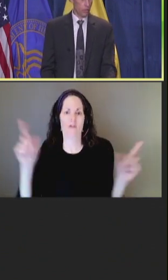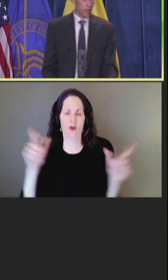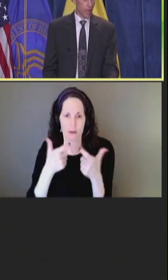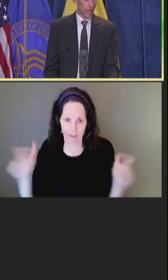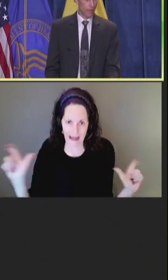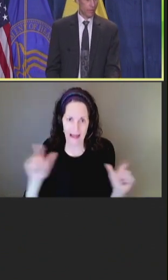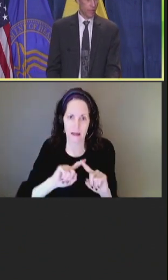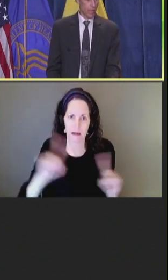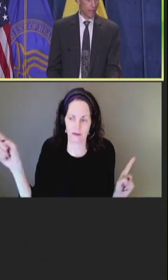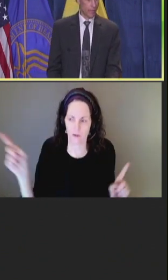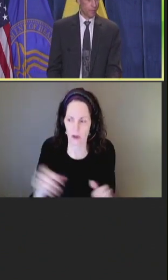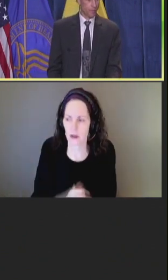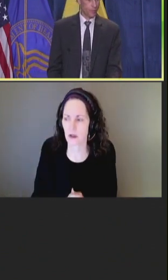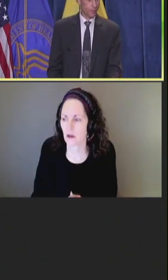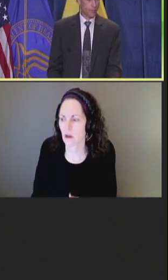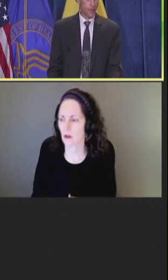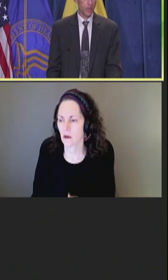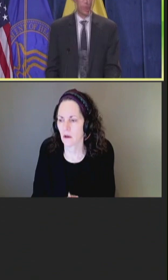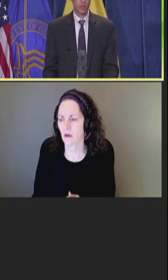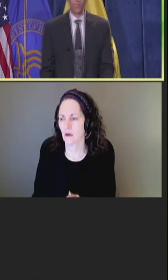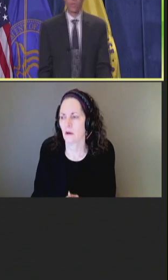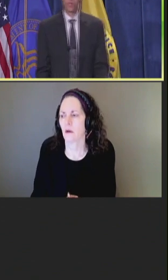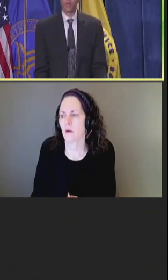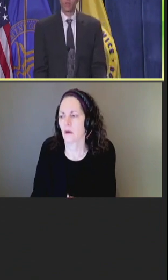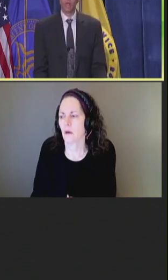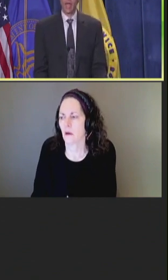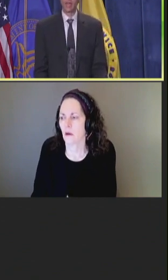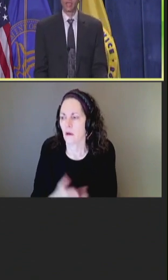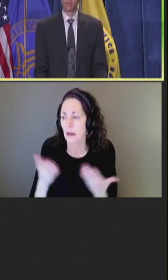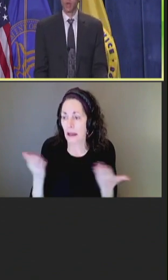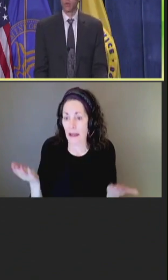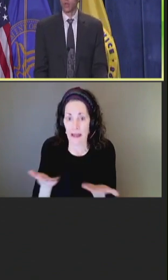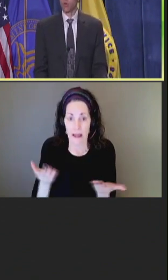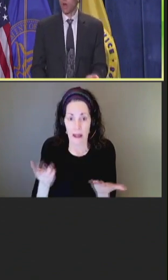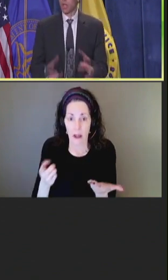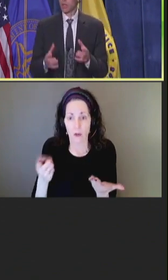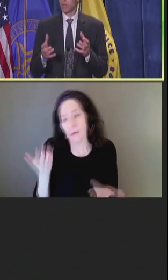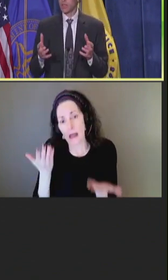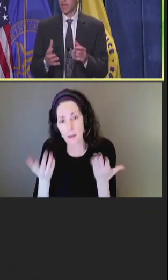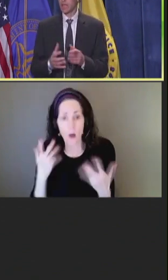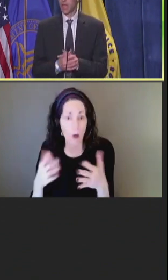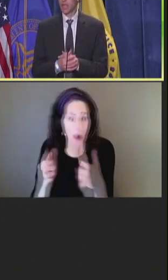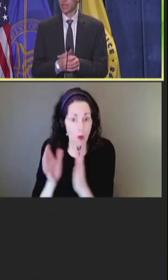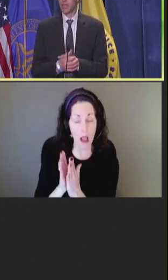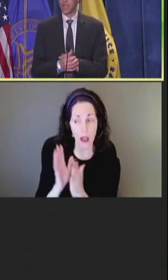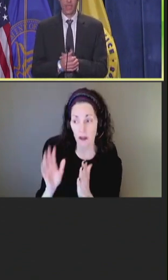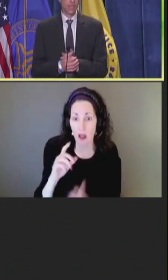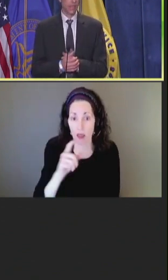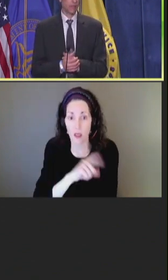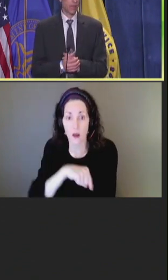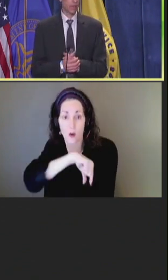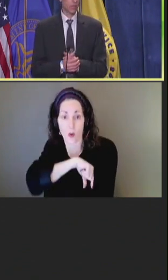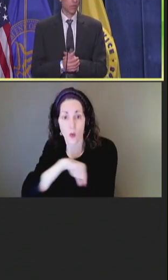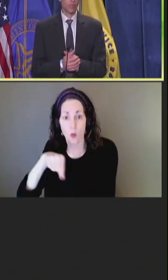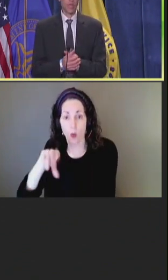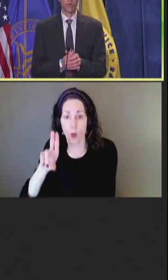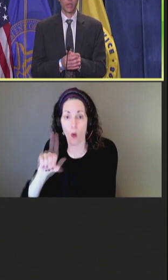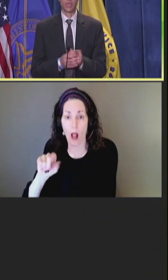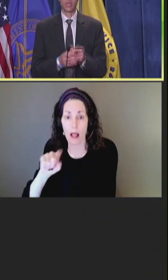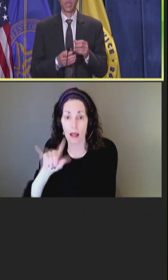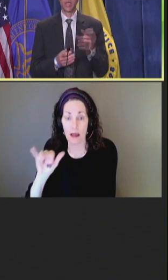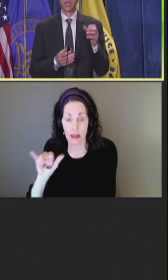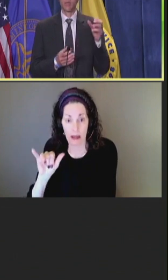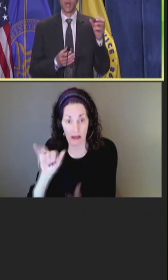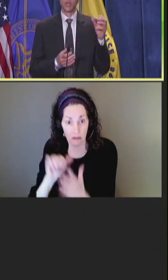Here we have what you can also ask is whether the quality of these antibodies is significant. So what we're measuring